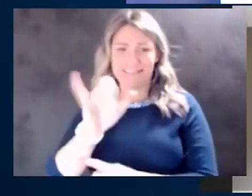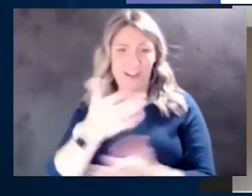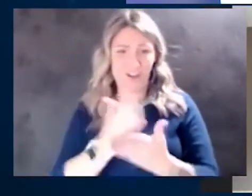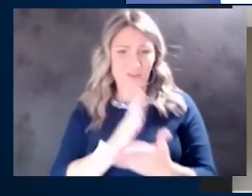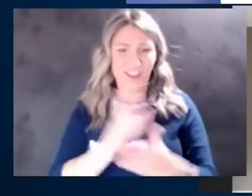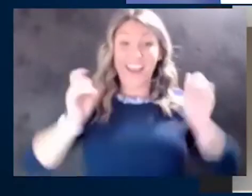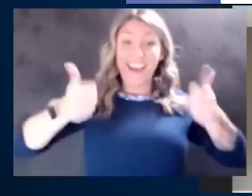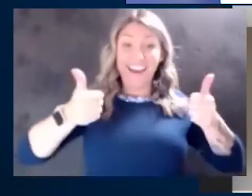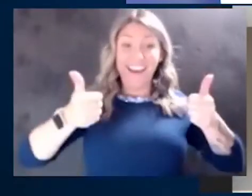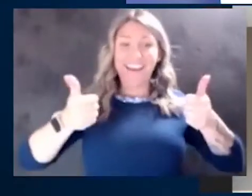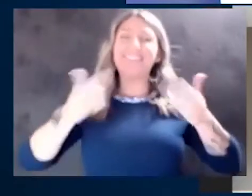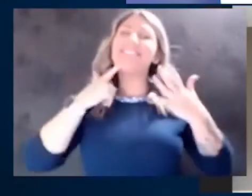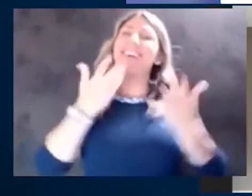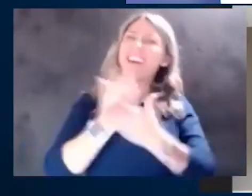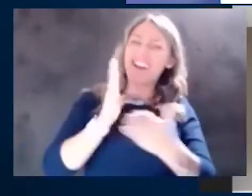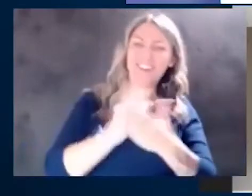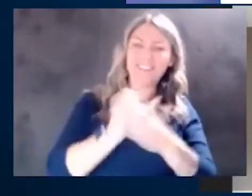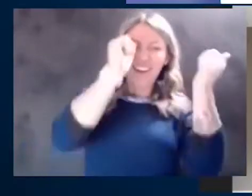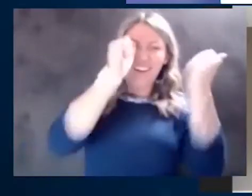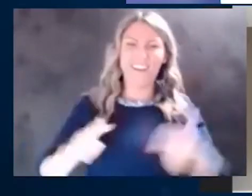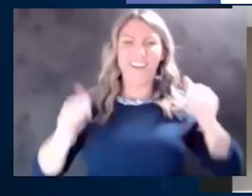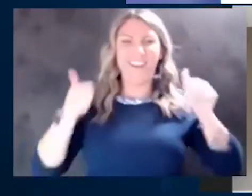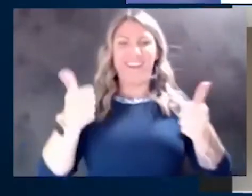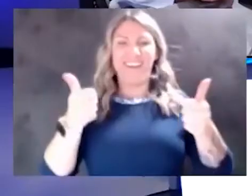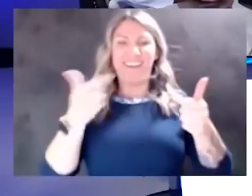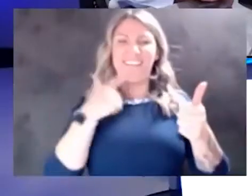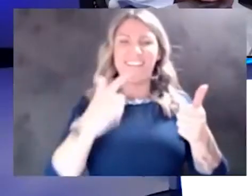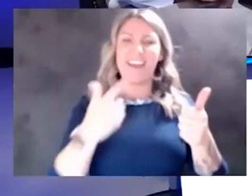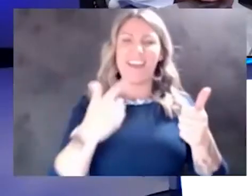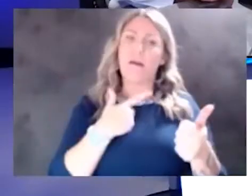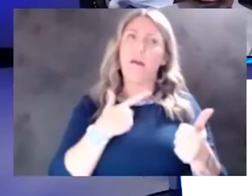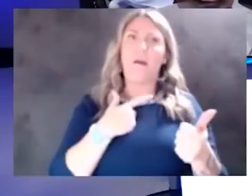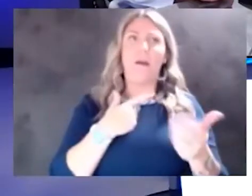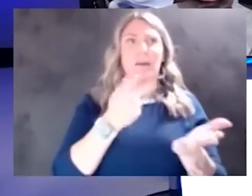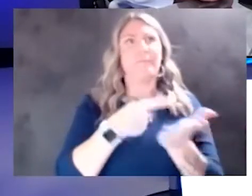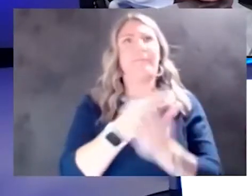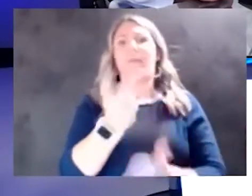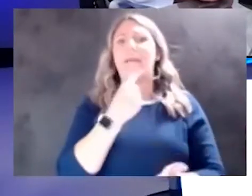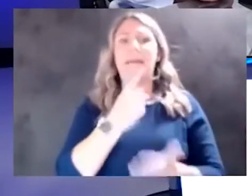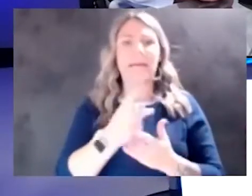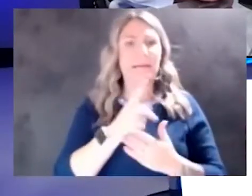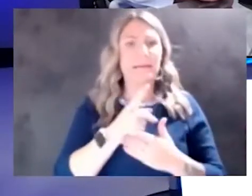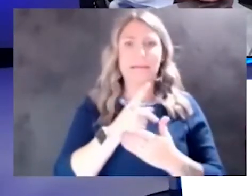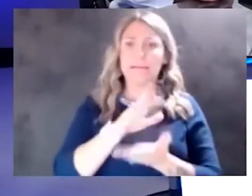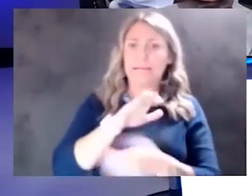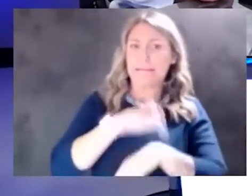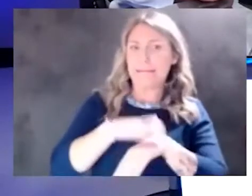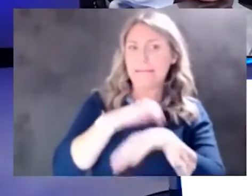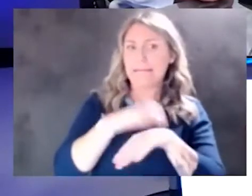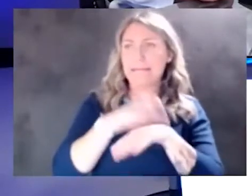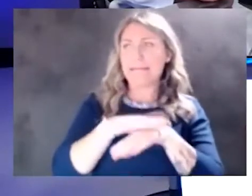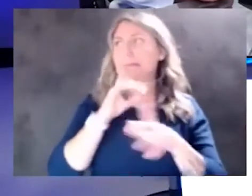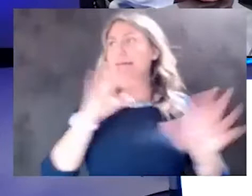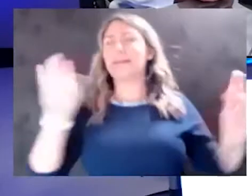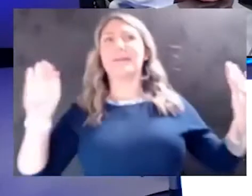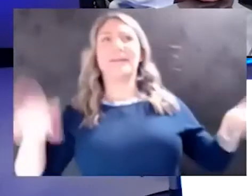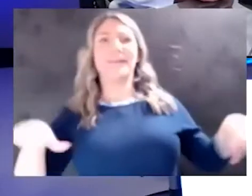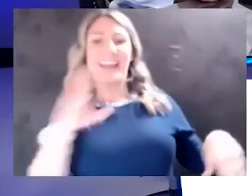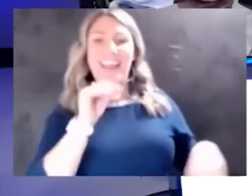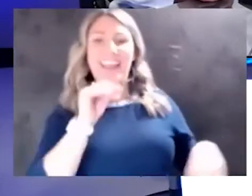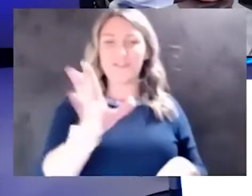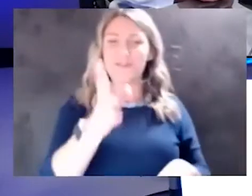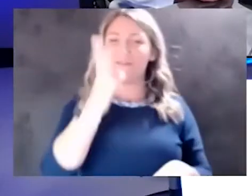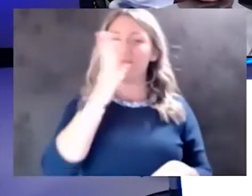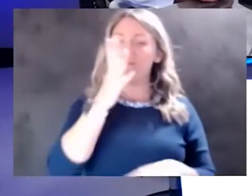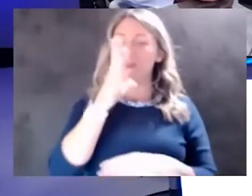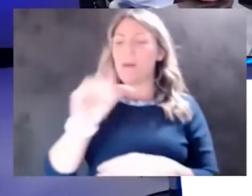right, I got it. Yeah, listen, I flunked English, so I'm challenged by any other kind of anything else. And her mom, Mariana. All right,